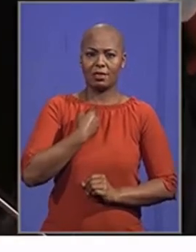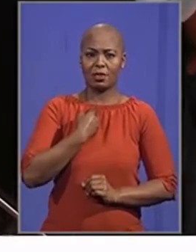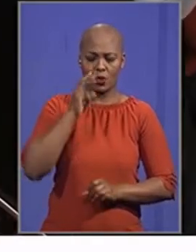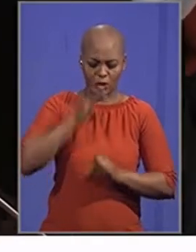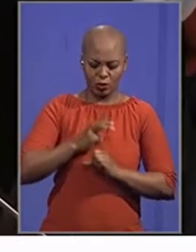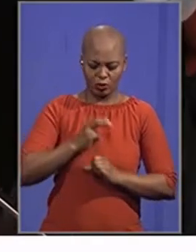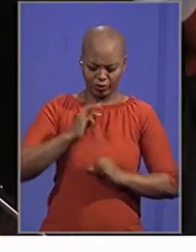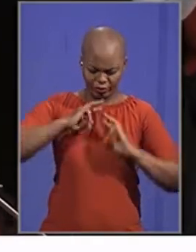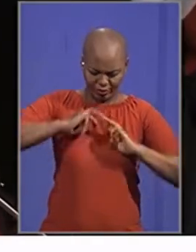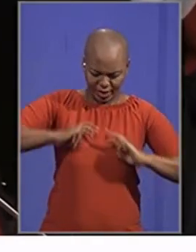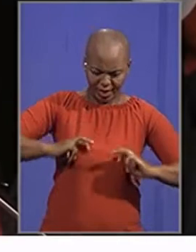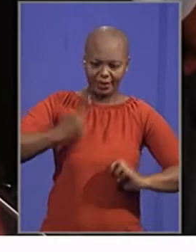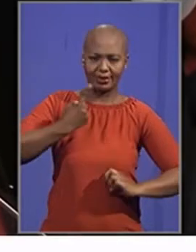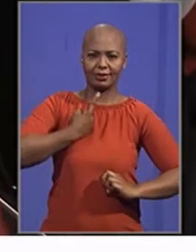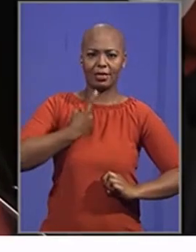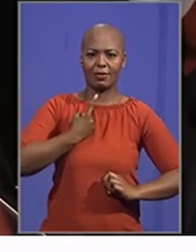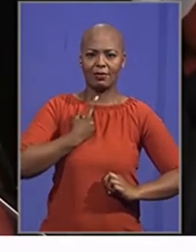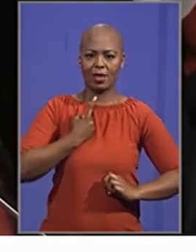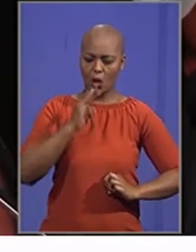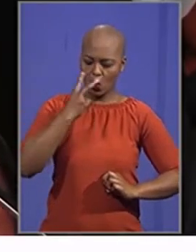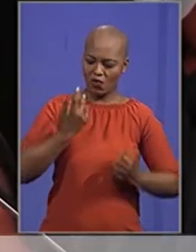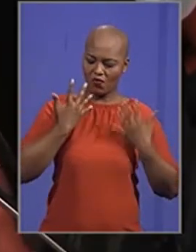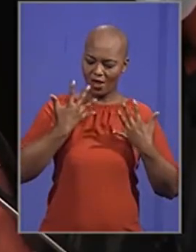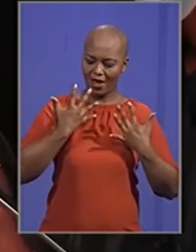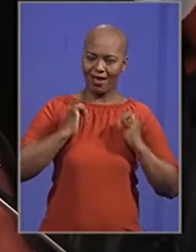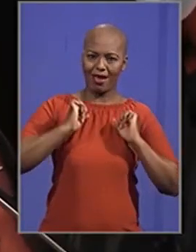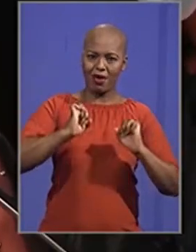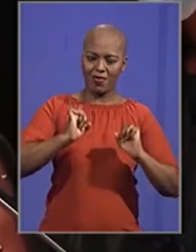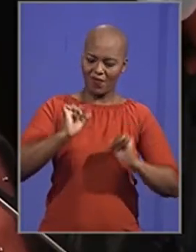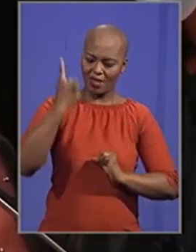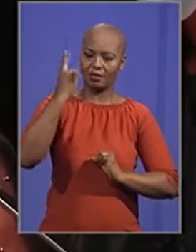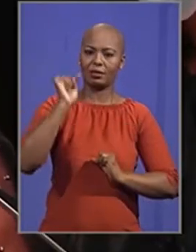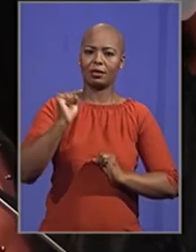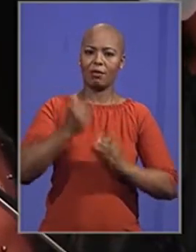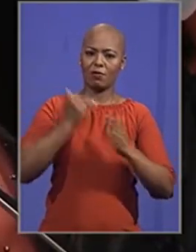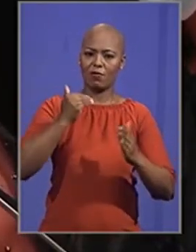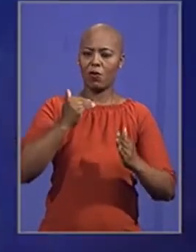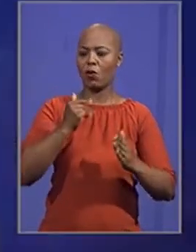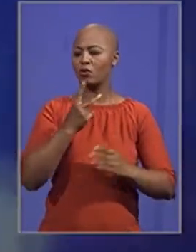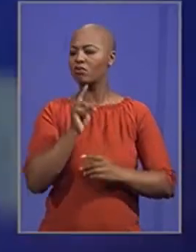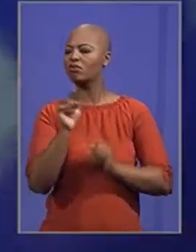Look at your fingers before you do this. How many?